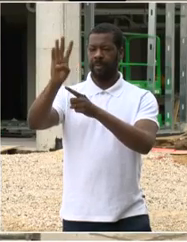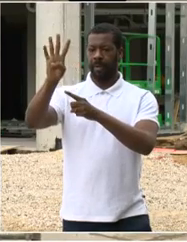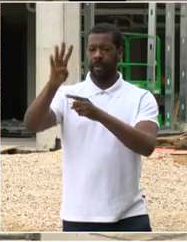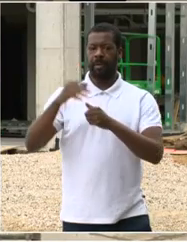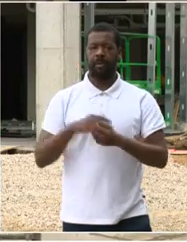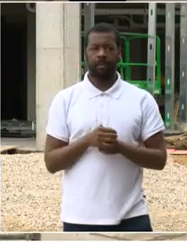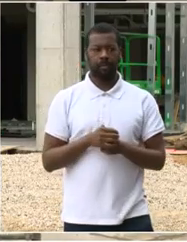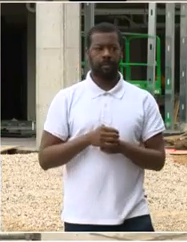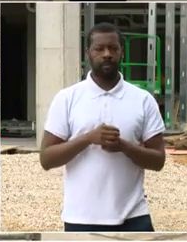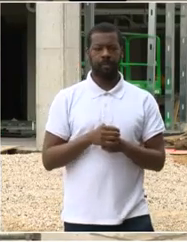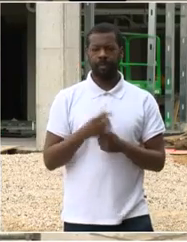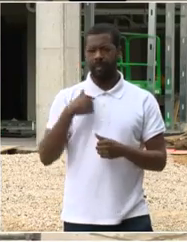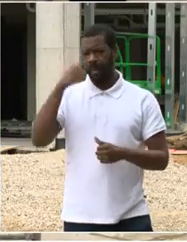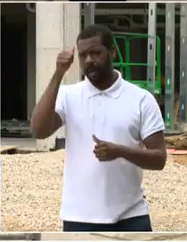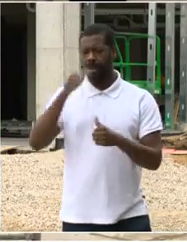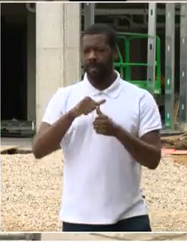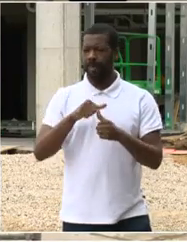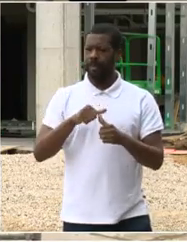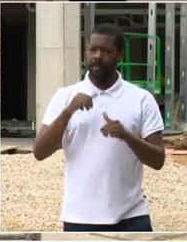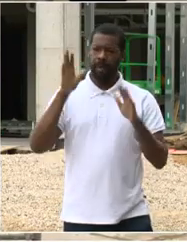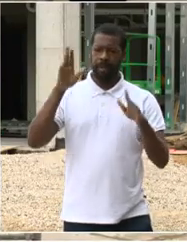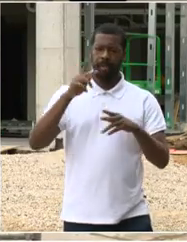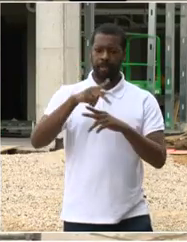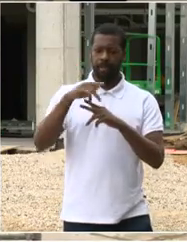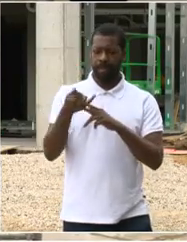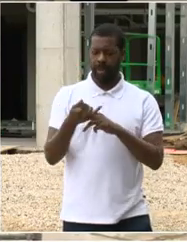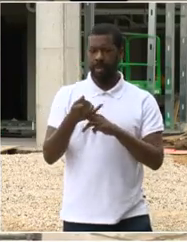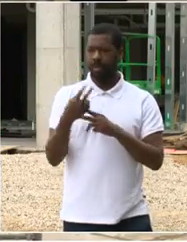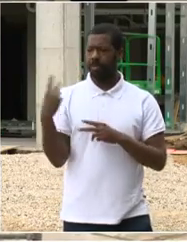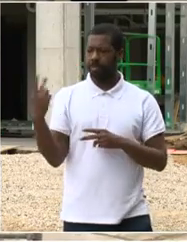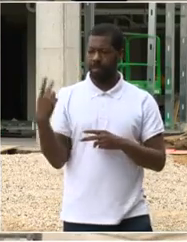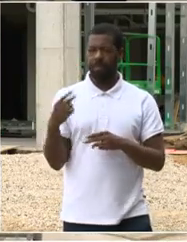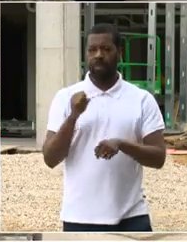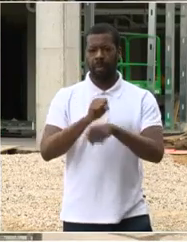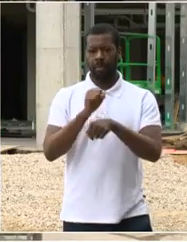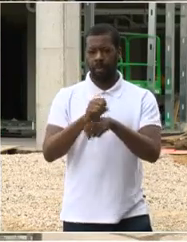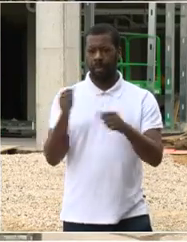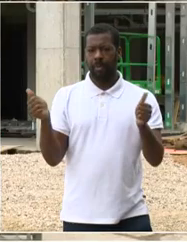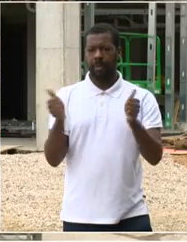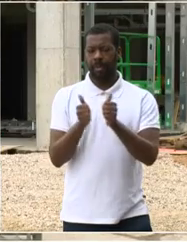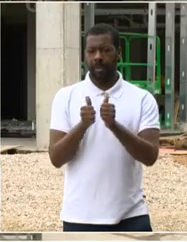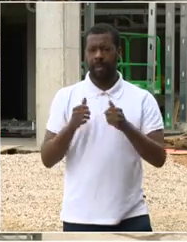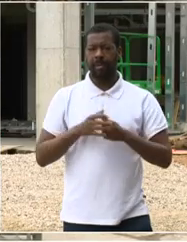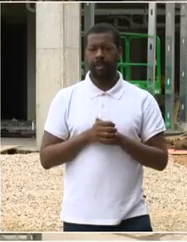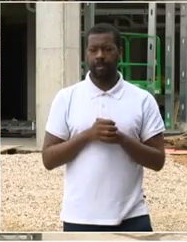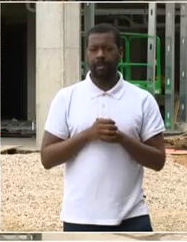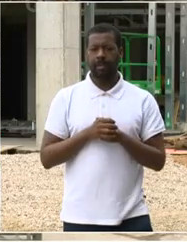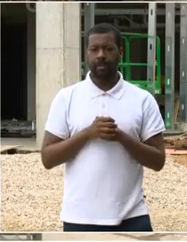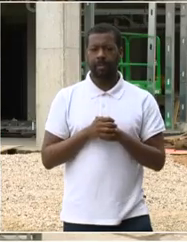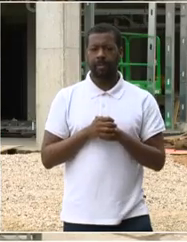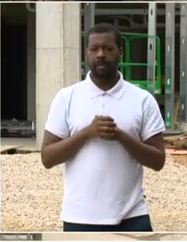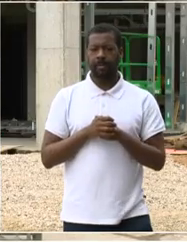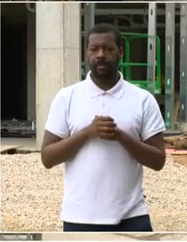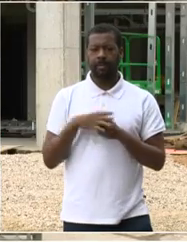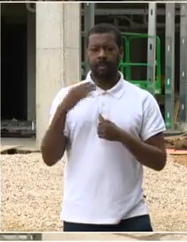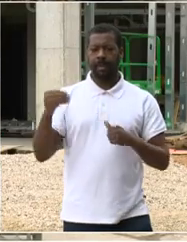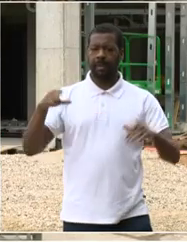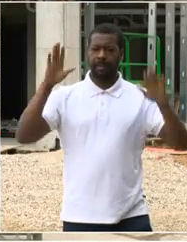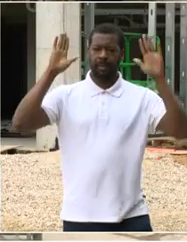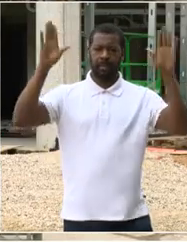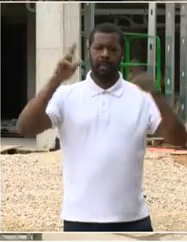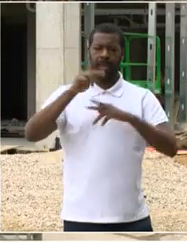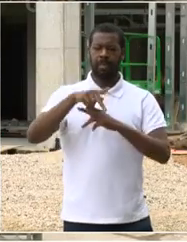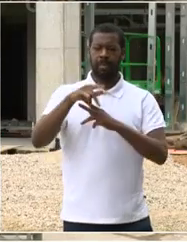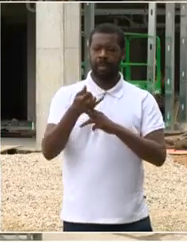few pretty good projects that we were able to do together then, and another fantastic